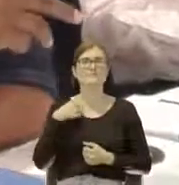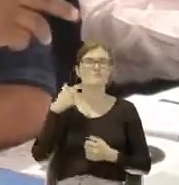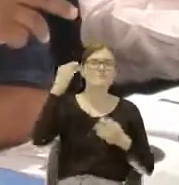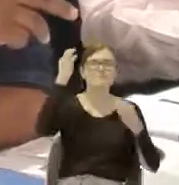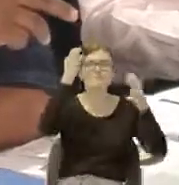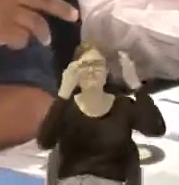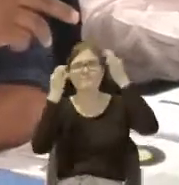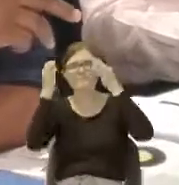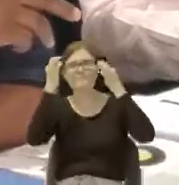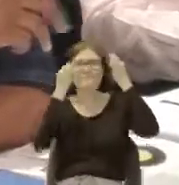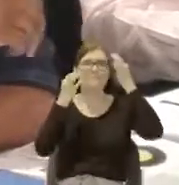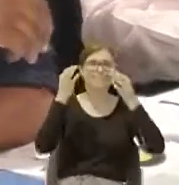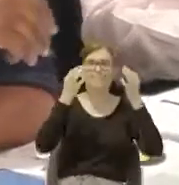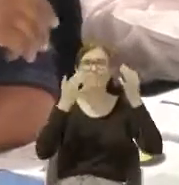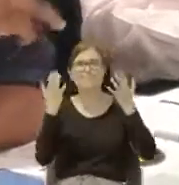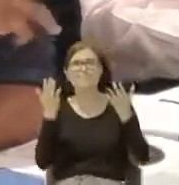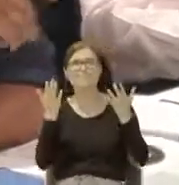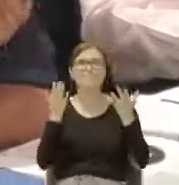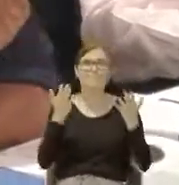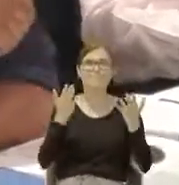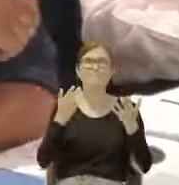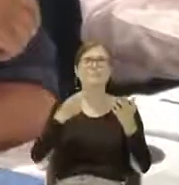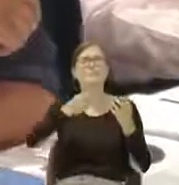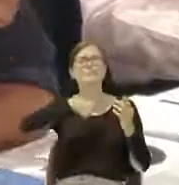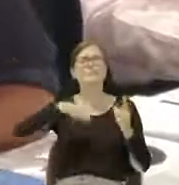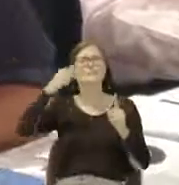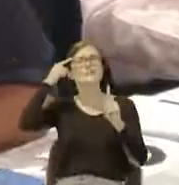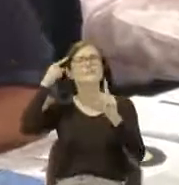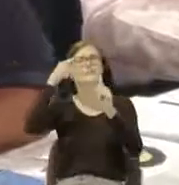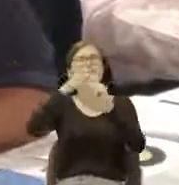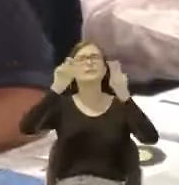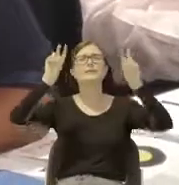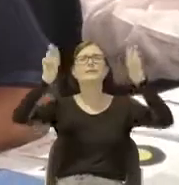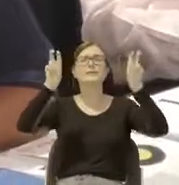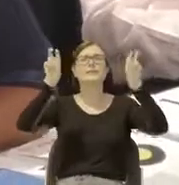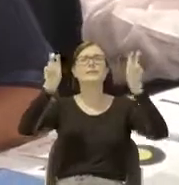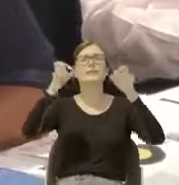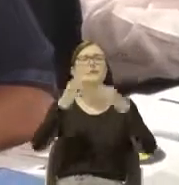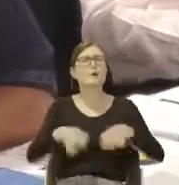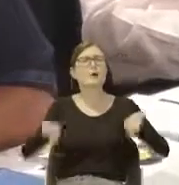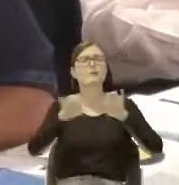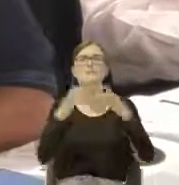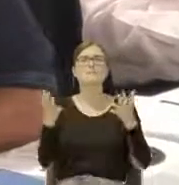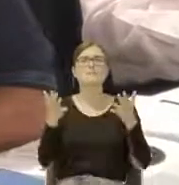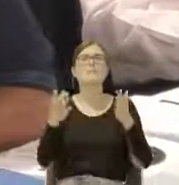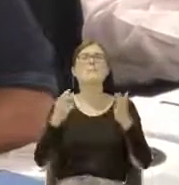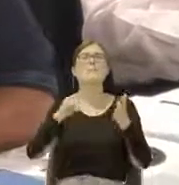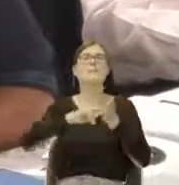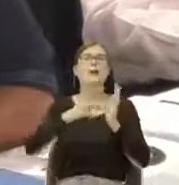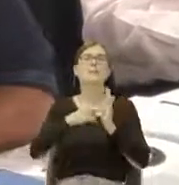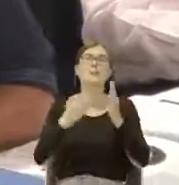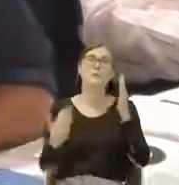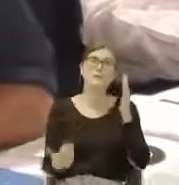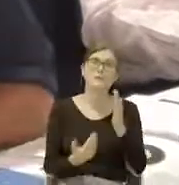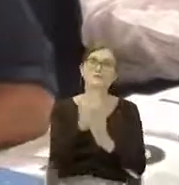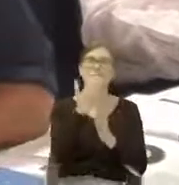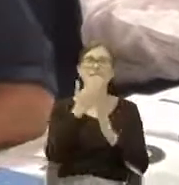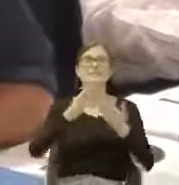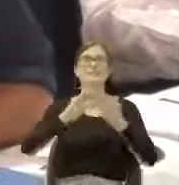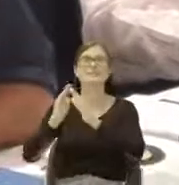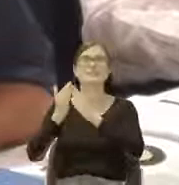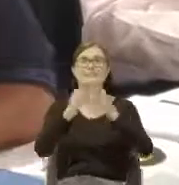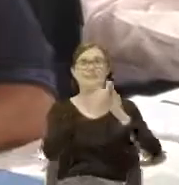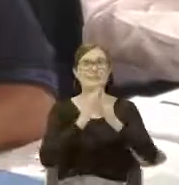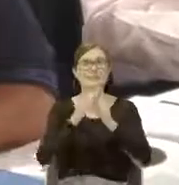reviewing the new urban agenda. In my own view, this is not a new debate,